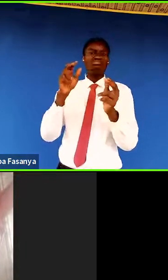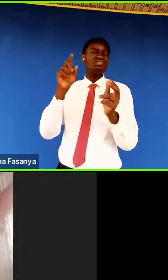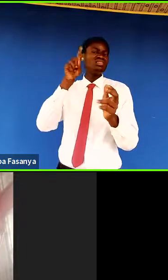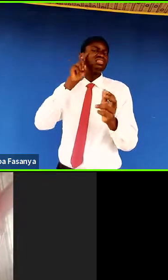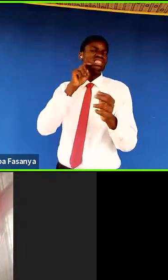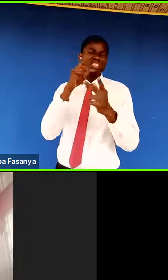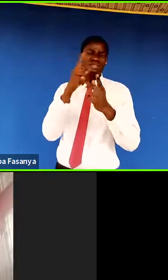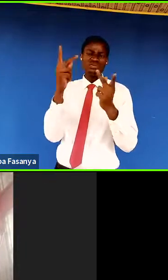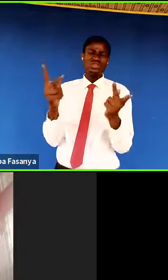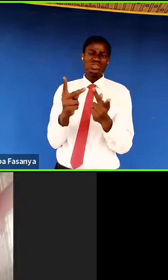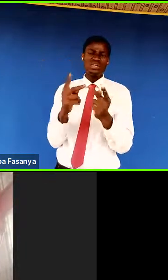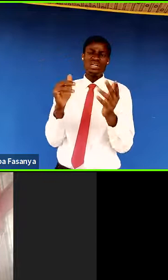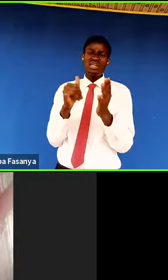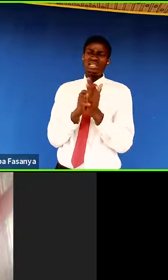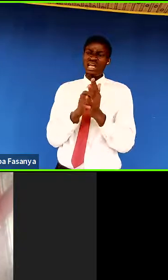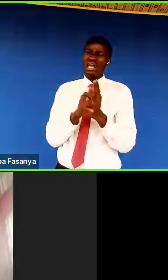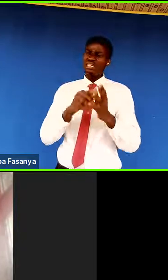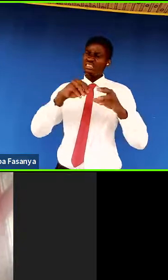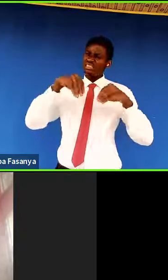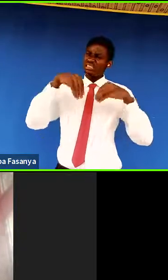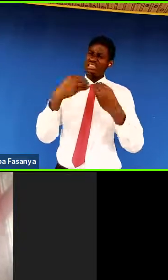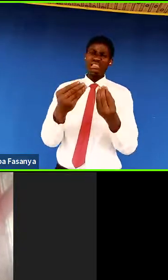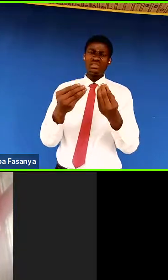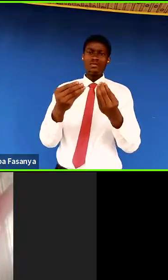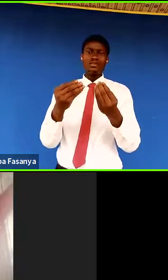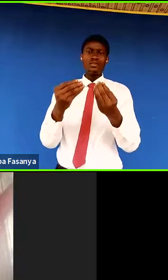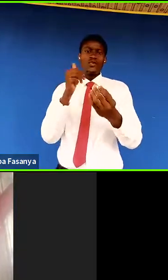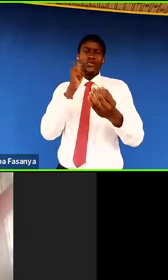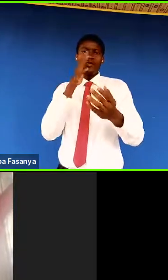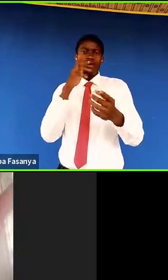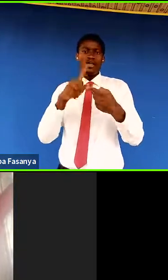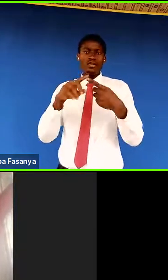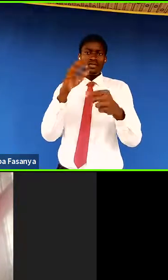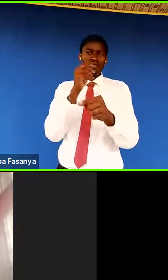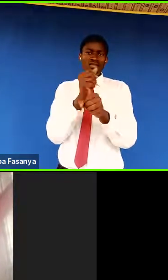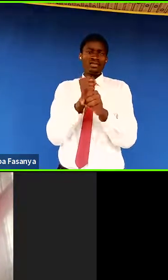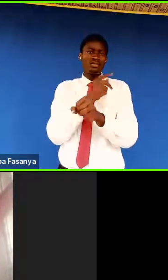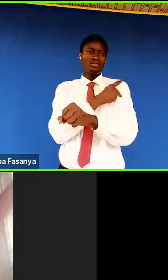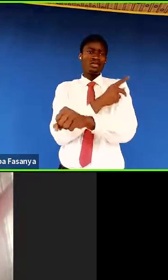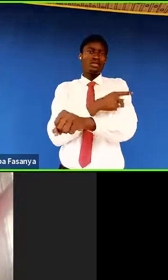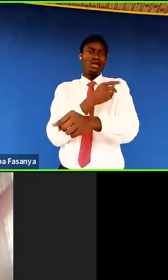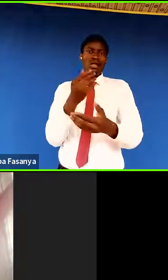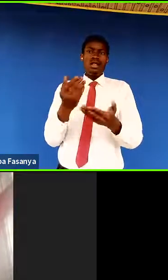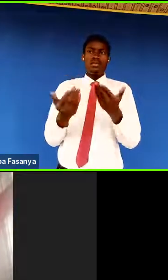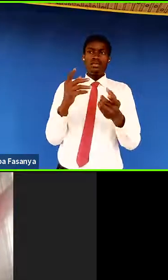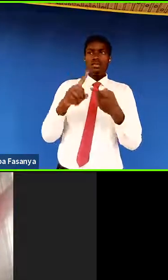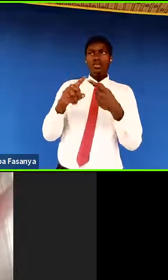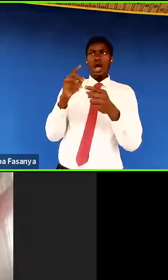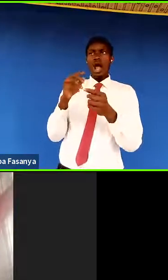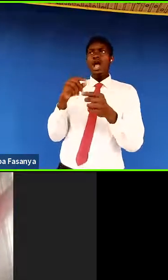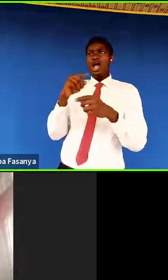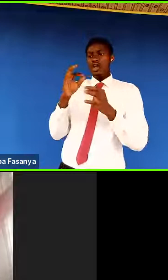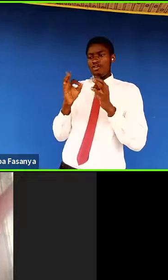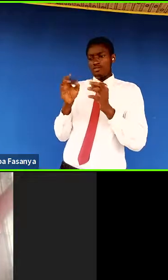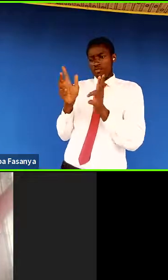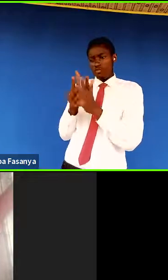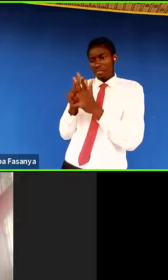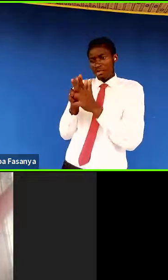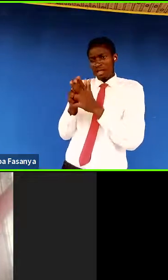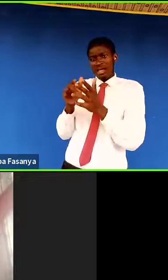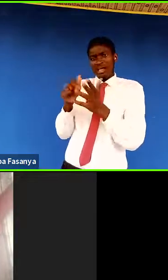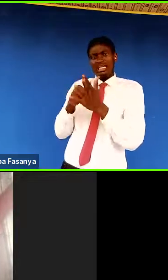the sex of the child, whether you have Certainly a female or not. male? No. There is So no sex so those are just myths, and people